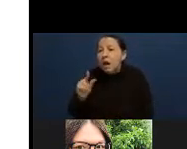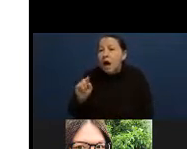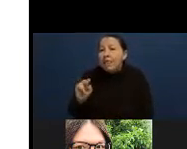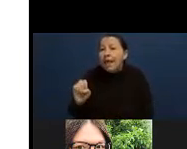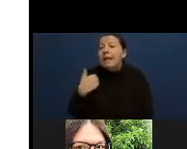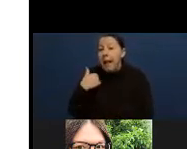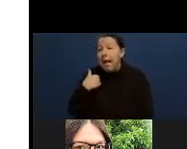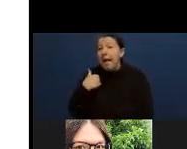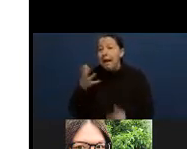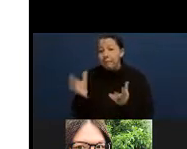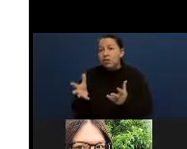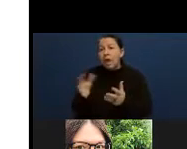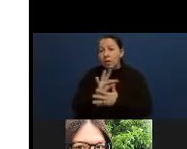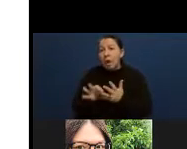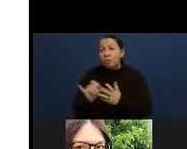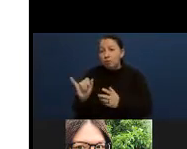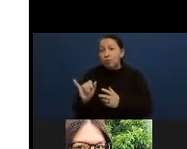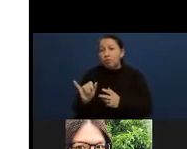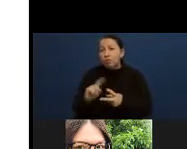well.